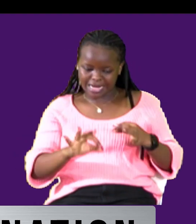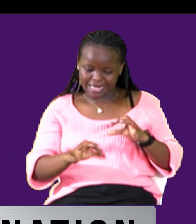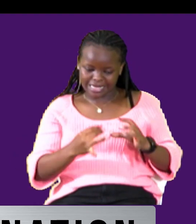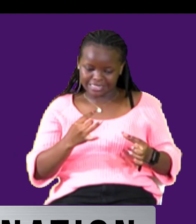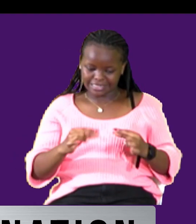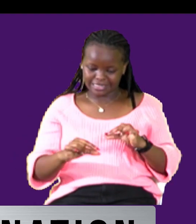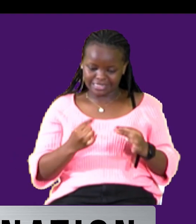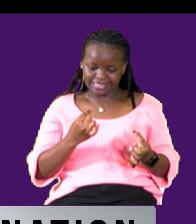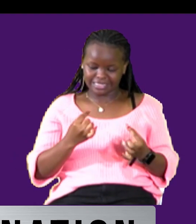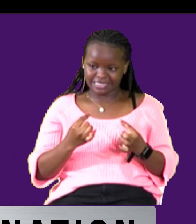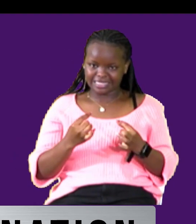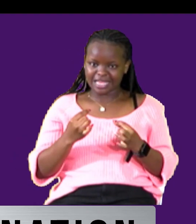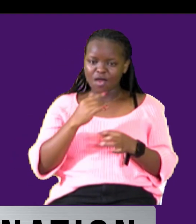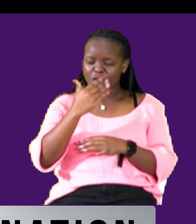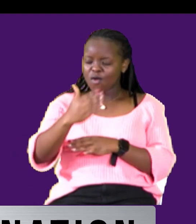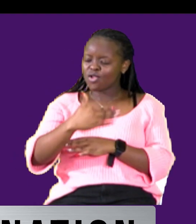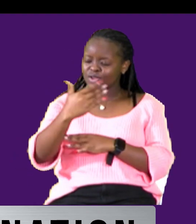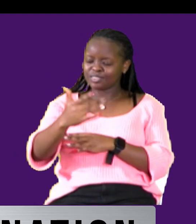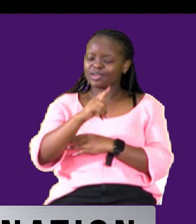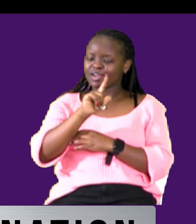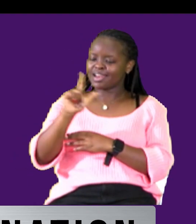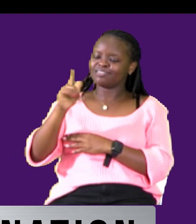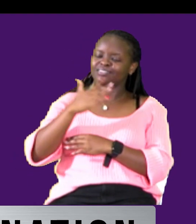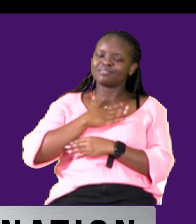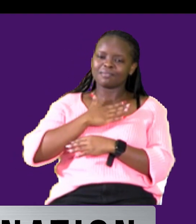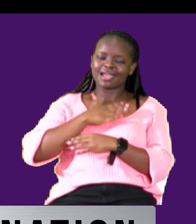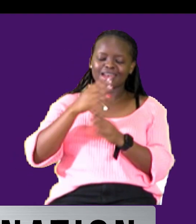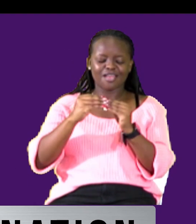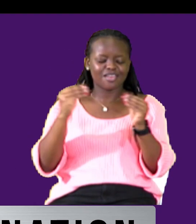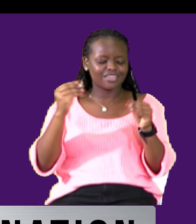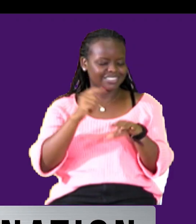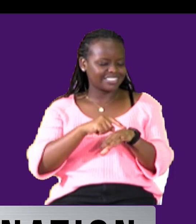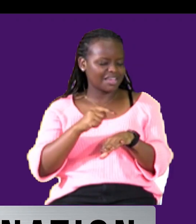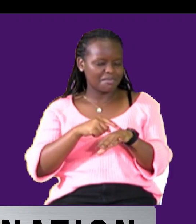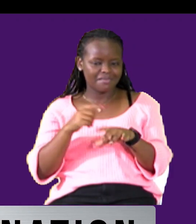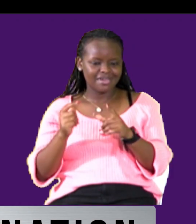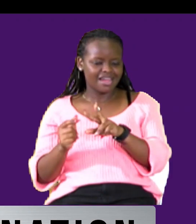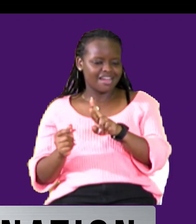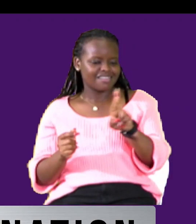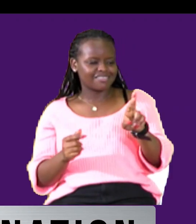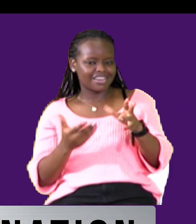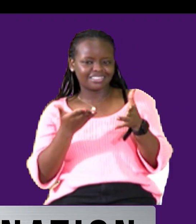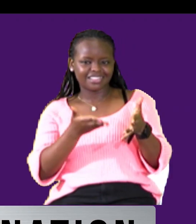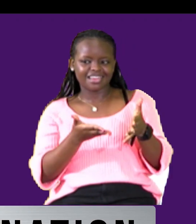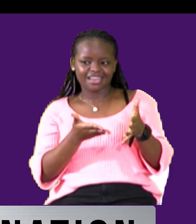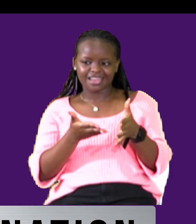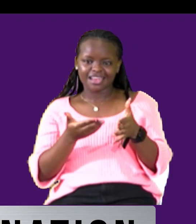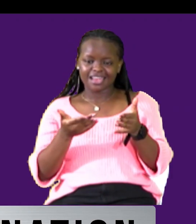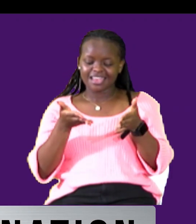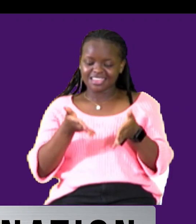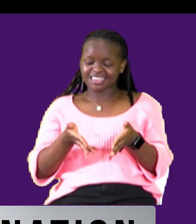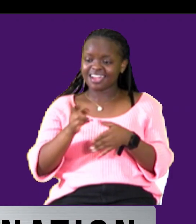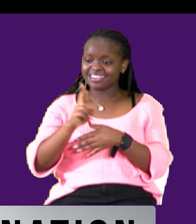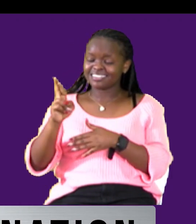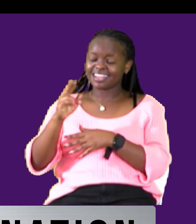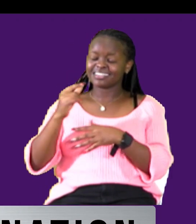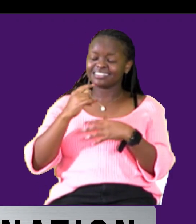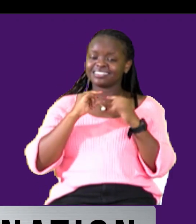you're always on my left. For one time I'll put you on my right. Uku right nimeka priest. Uku niko